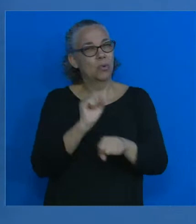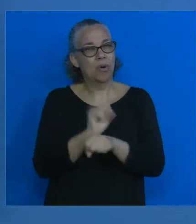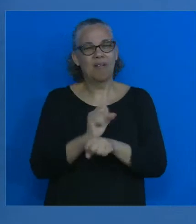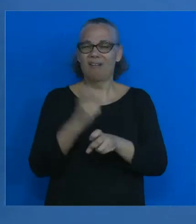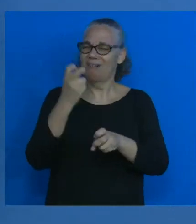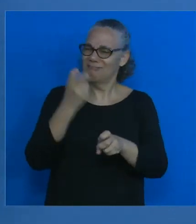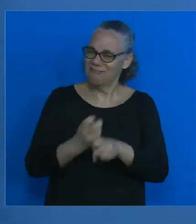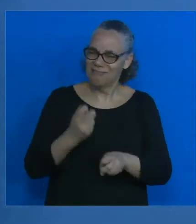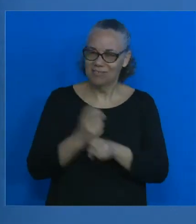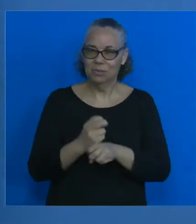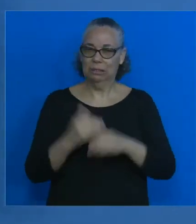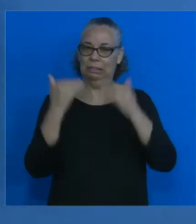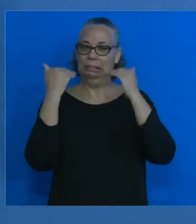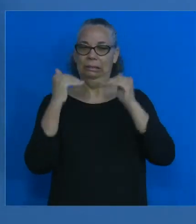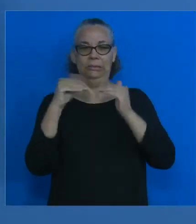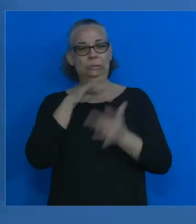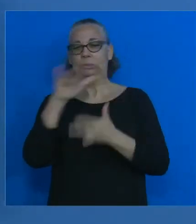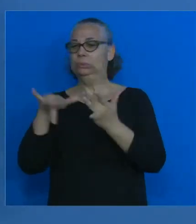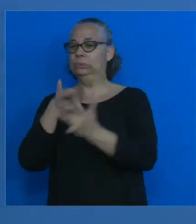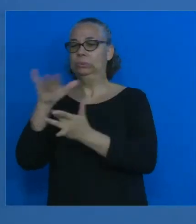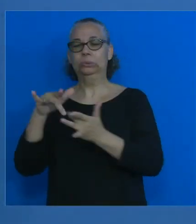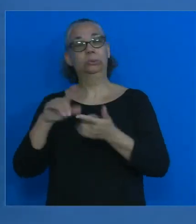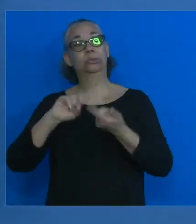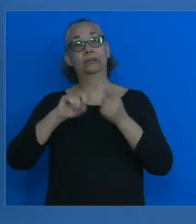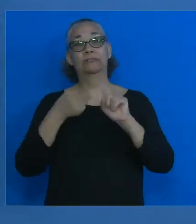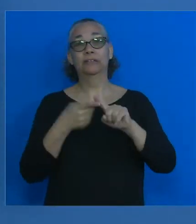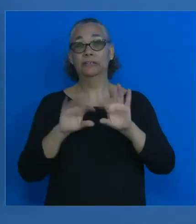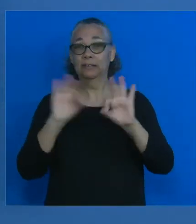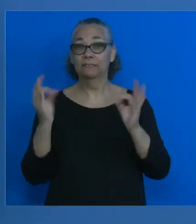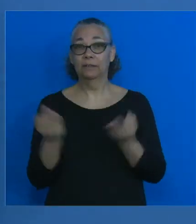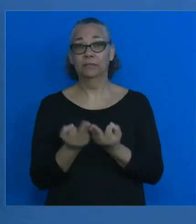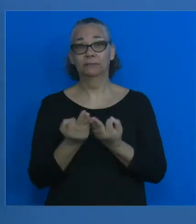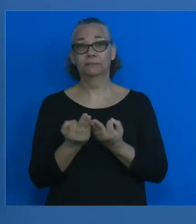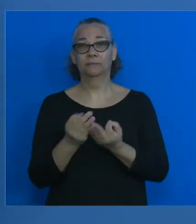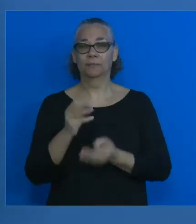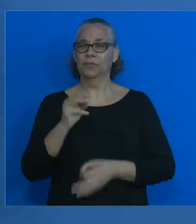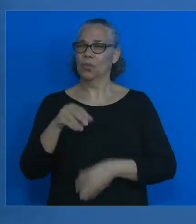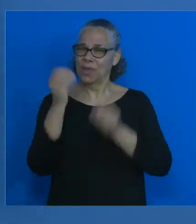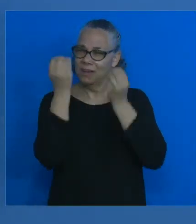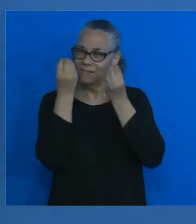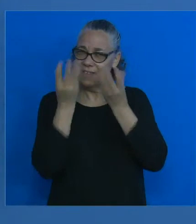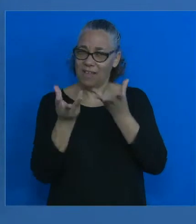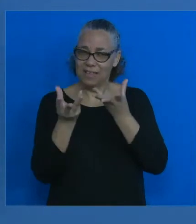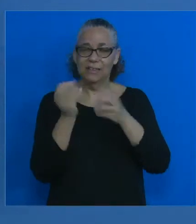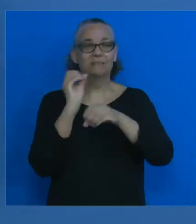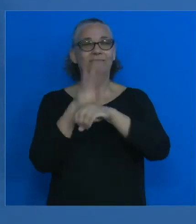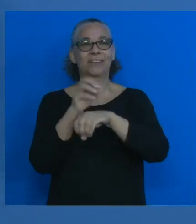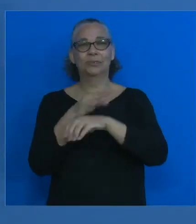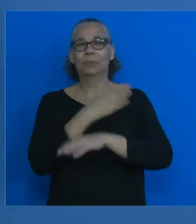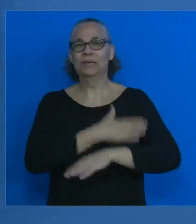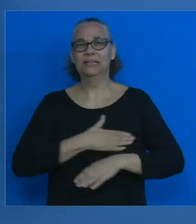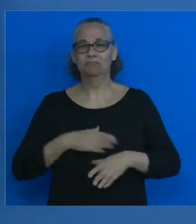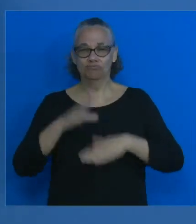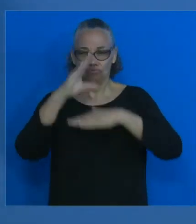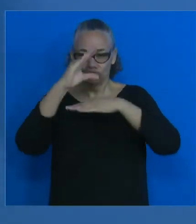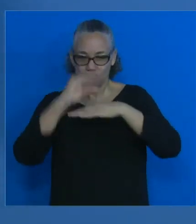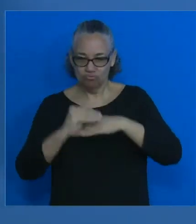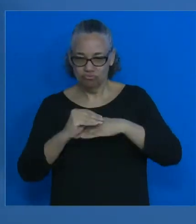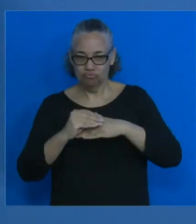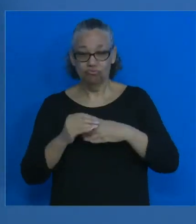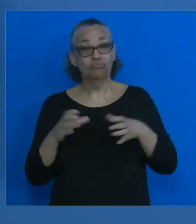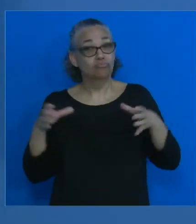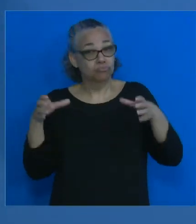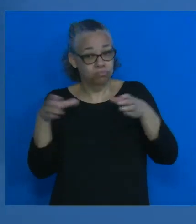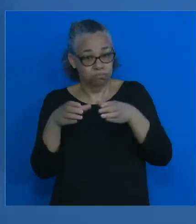interaction with families and friends. The ministry advises that you reduce your bubble sizes now. Choose only 1 or 2